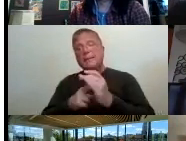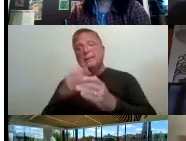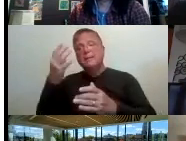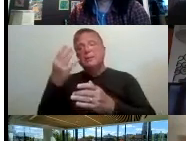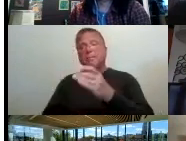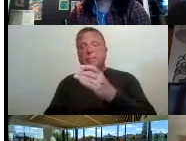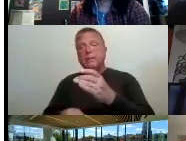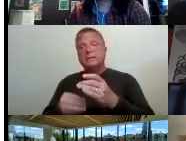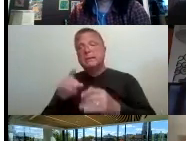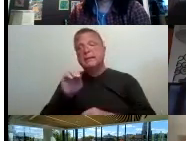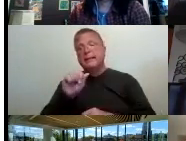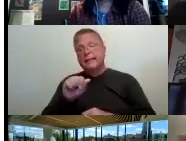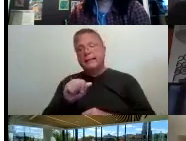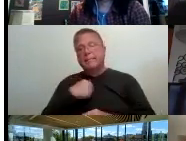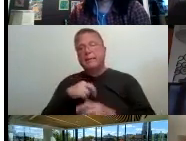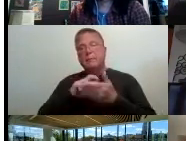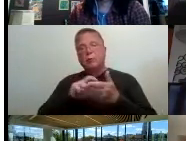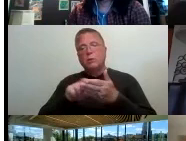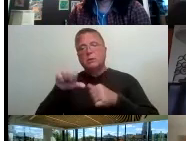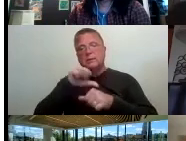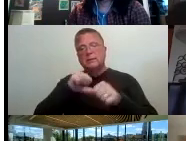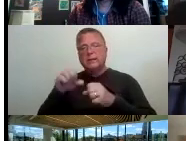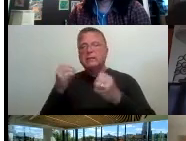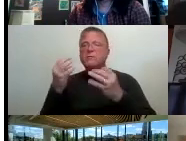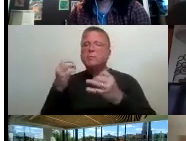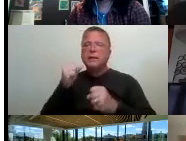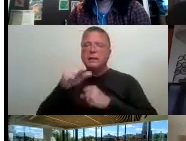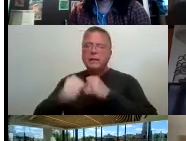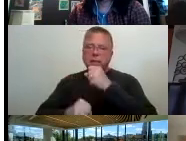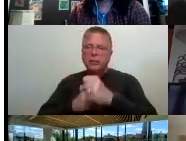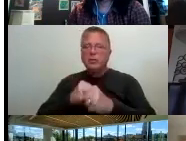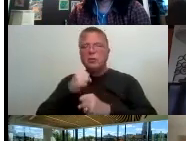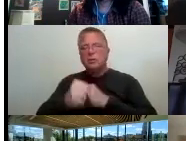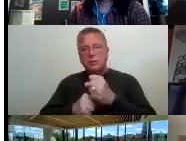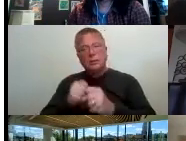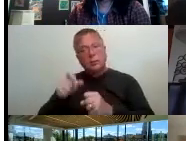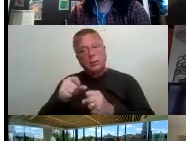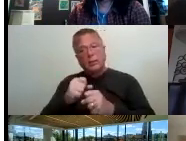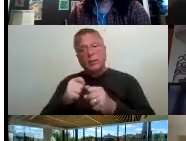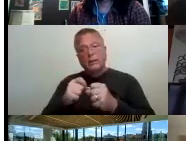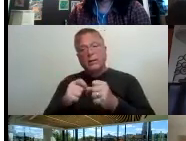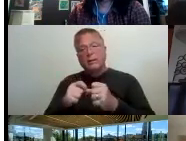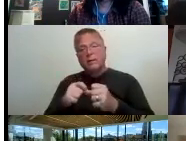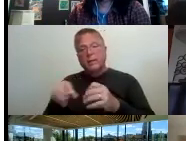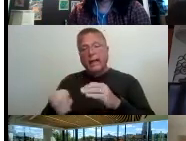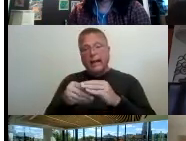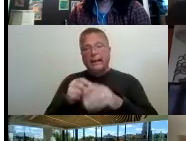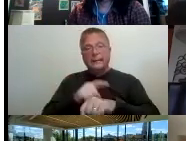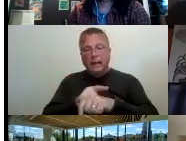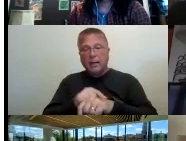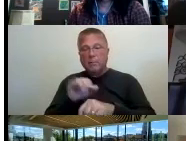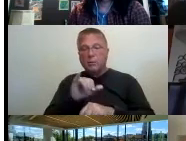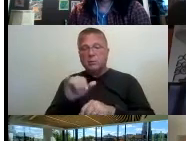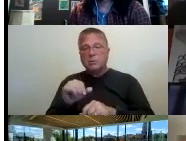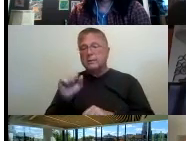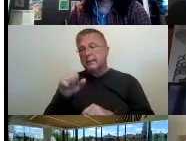a research scientist for many years, and you got to make sure it's time resolved, because during rush hour, yes,